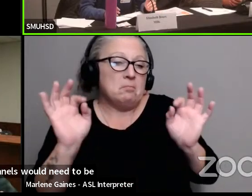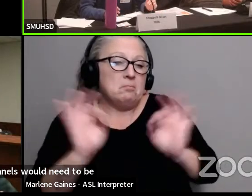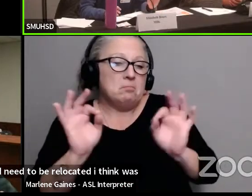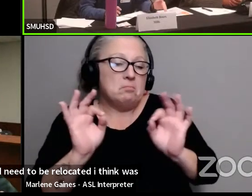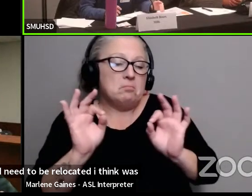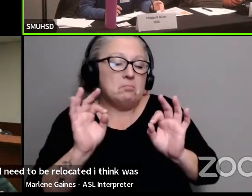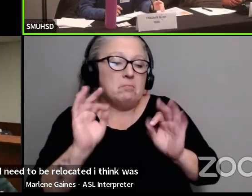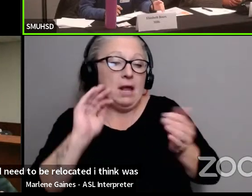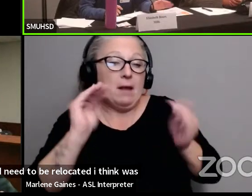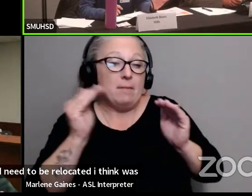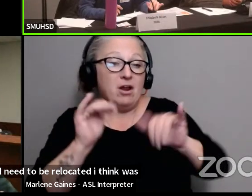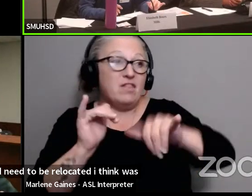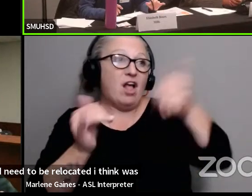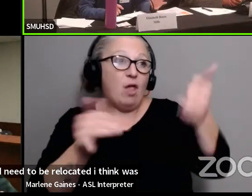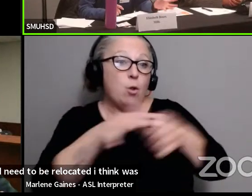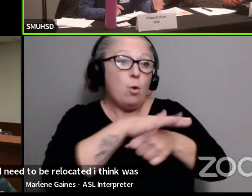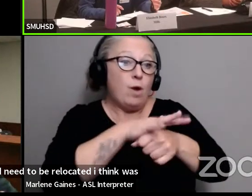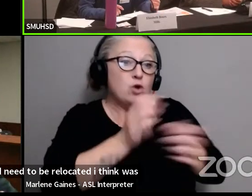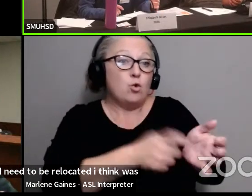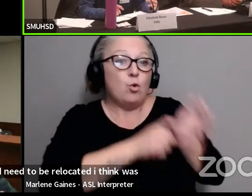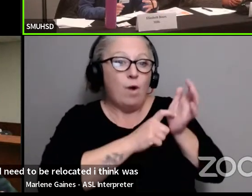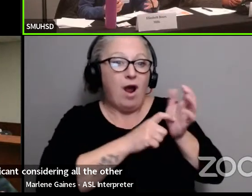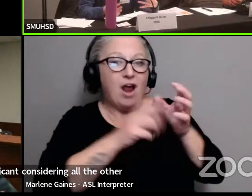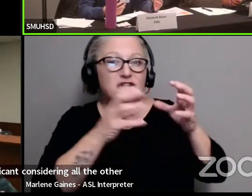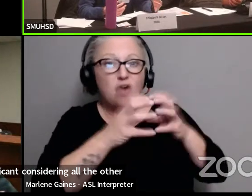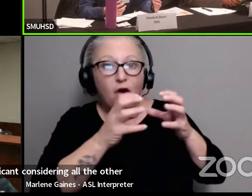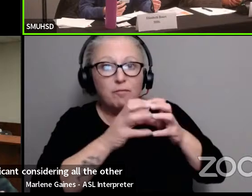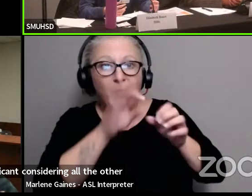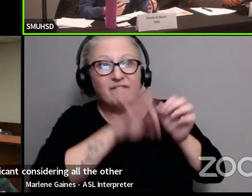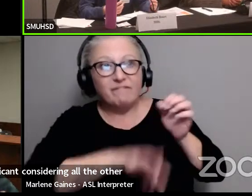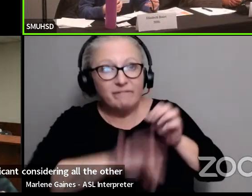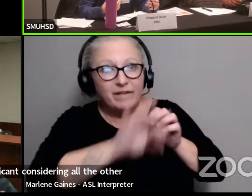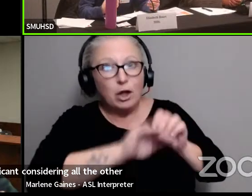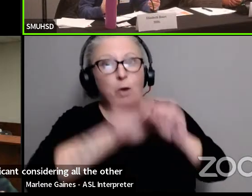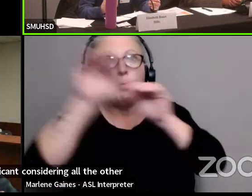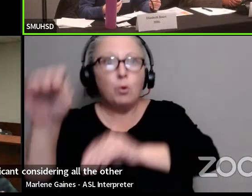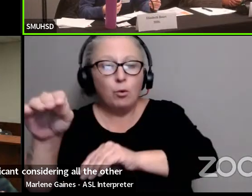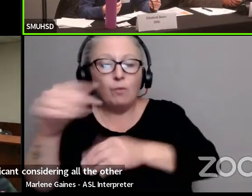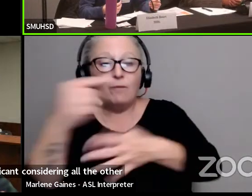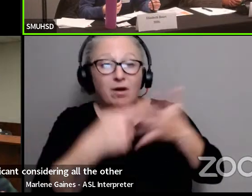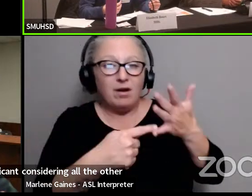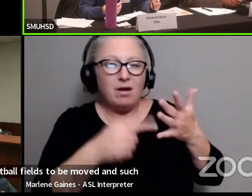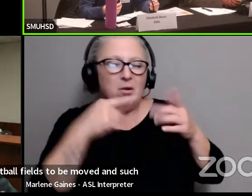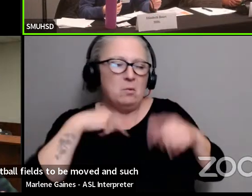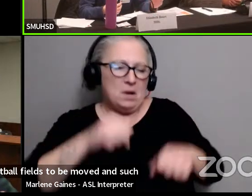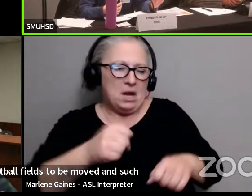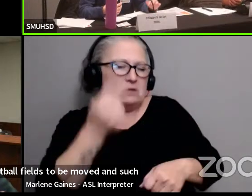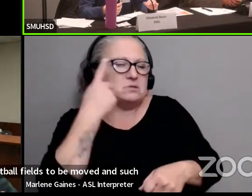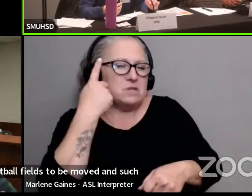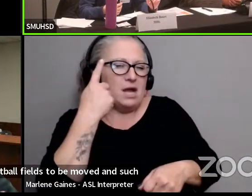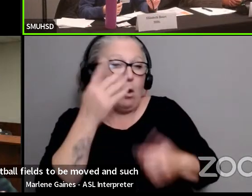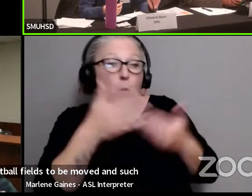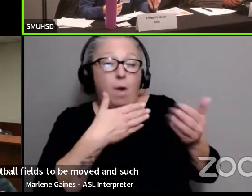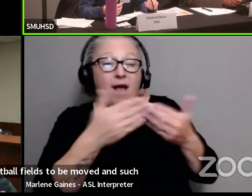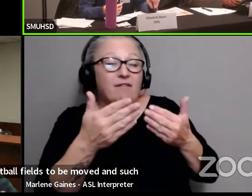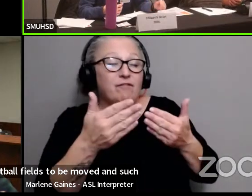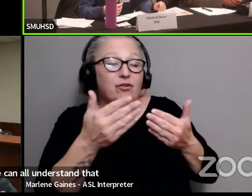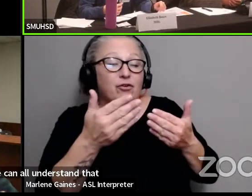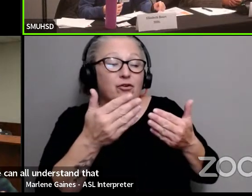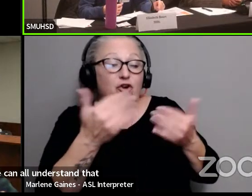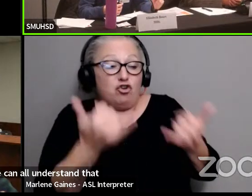insignificant considering all the other locations required softball fields to be moved and such. So I think we can all understand that whatever